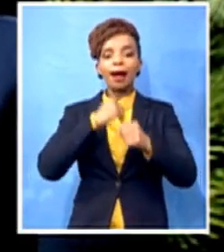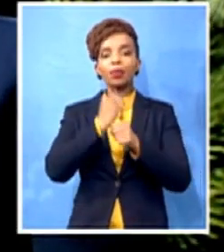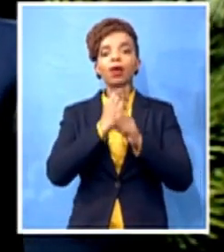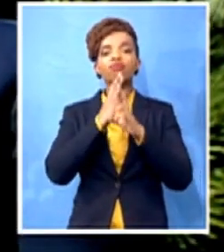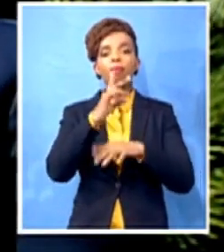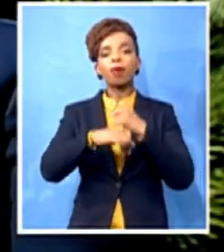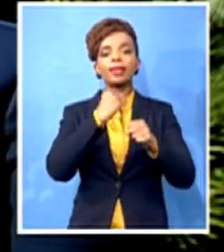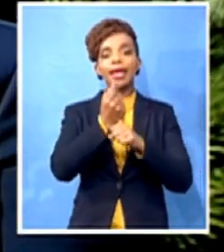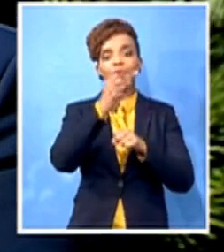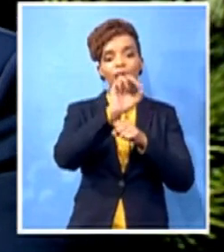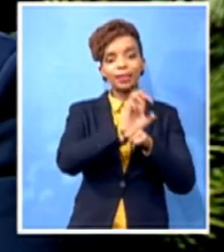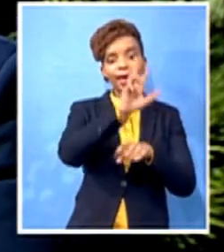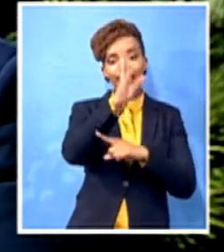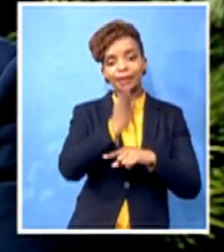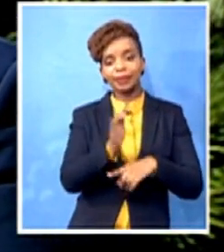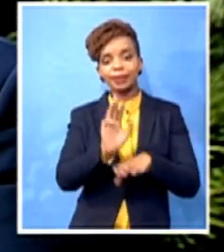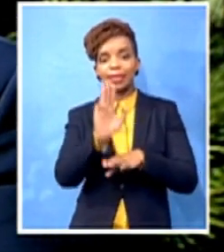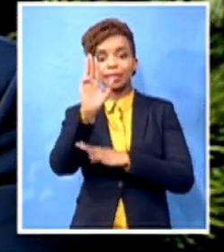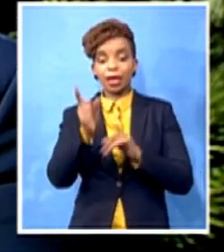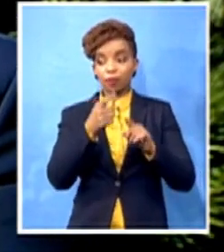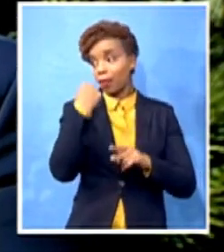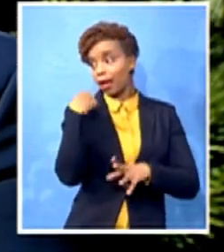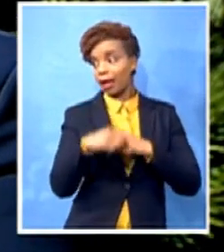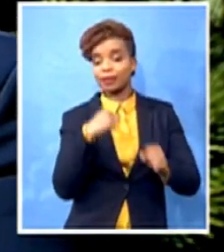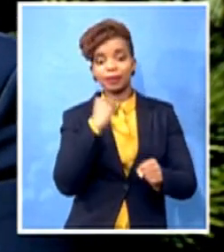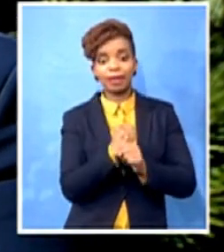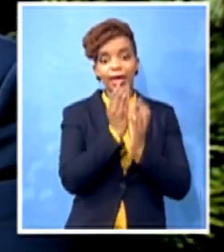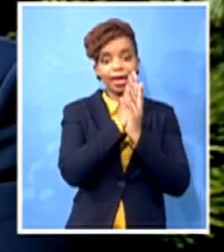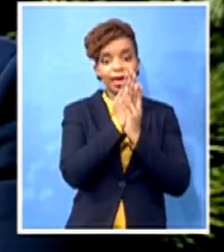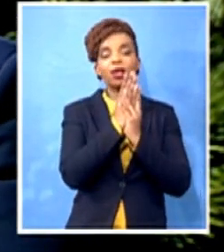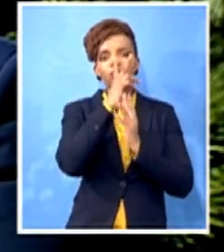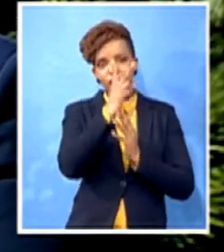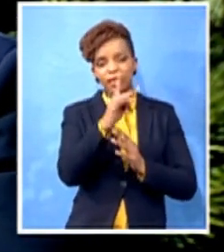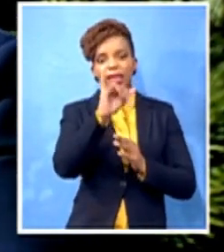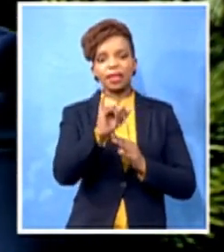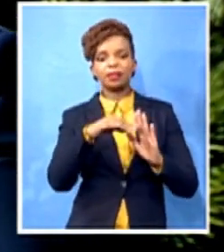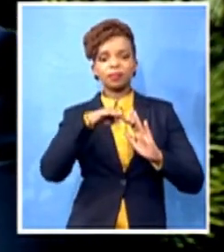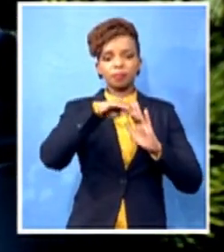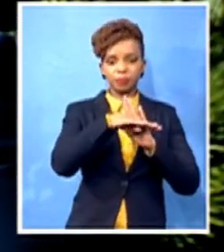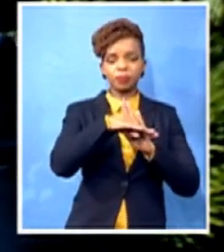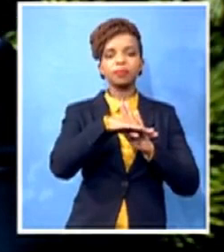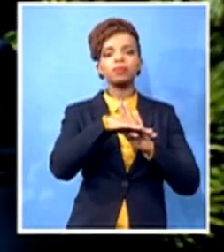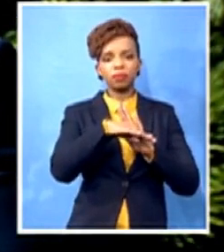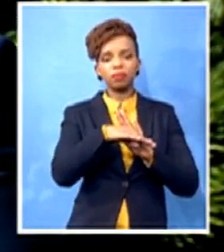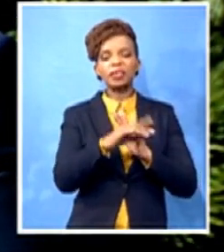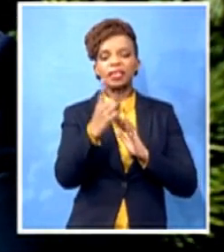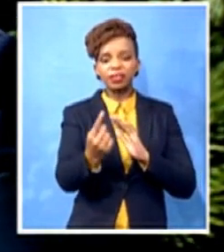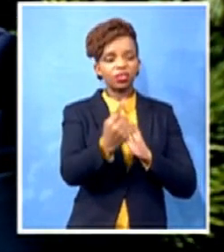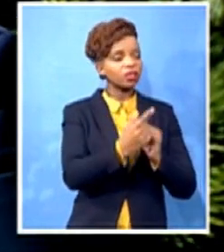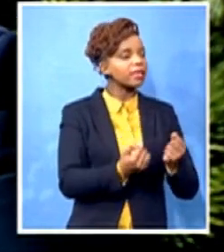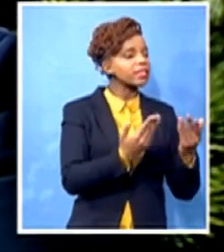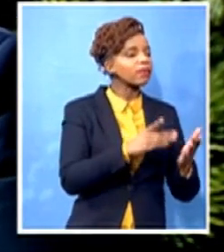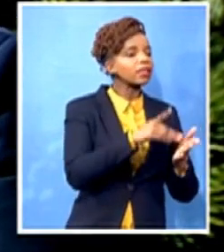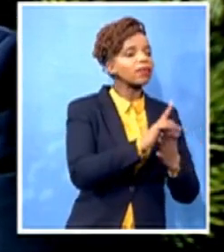year, you see that there's a marginal decline in every aspect of service delivery, save for one. So what